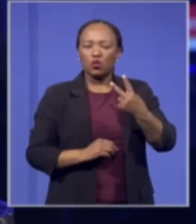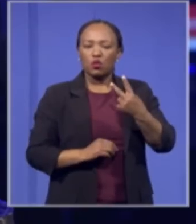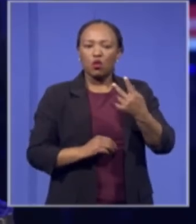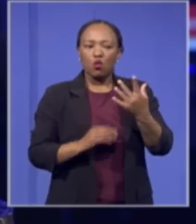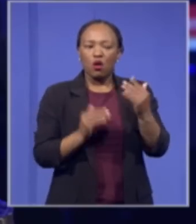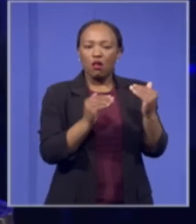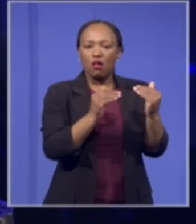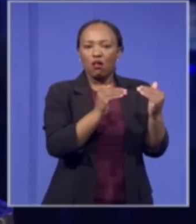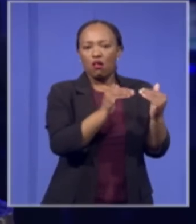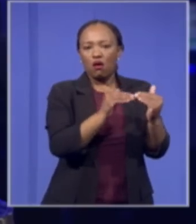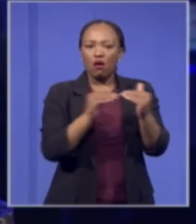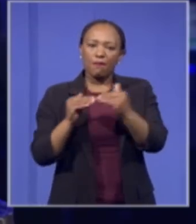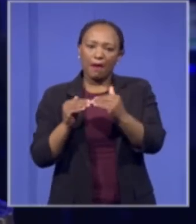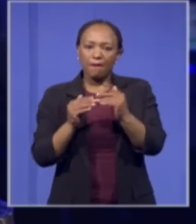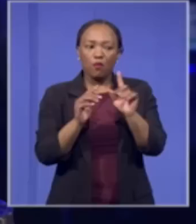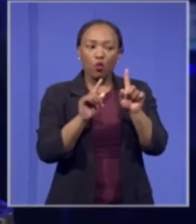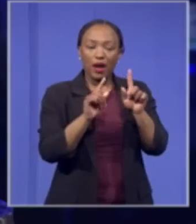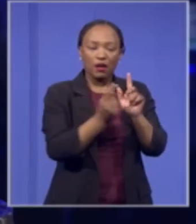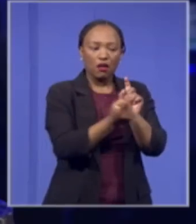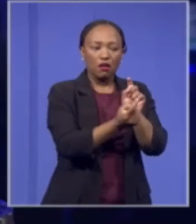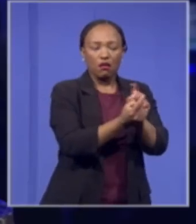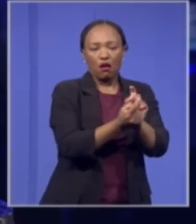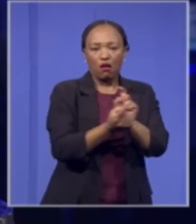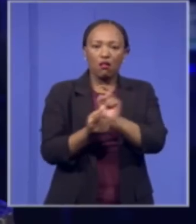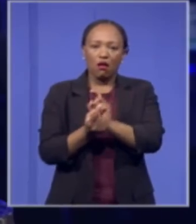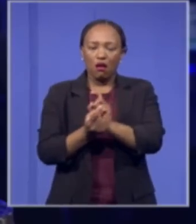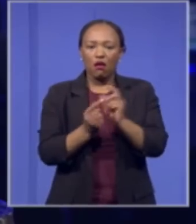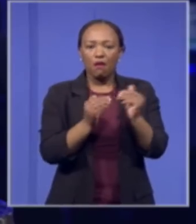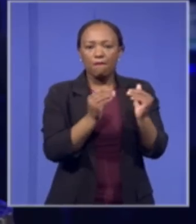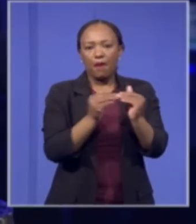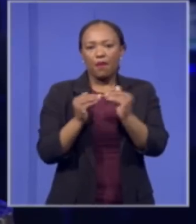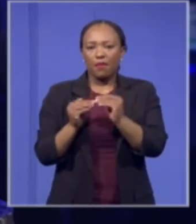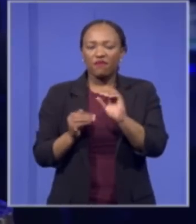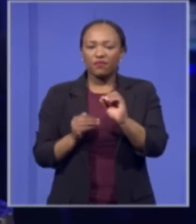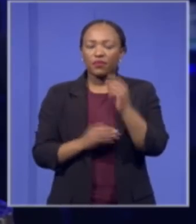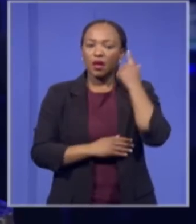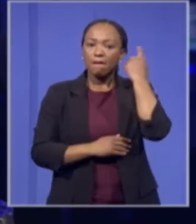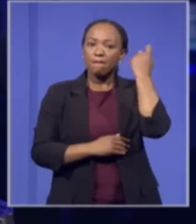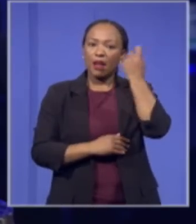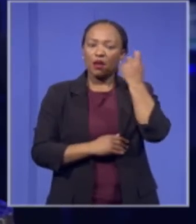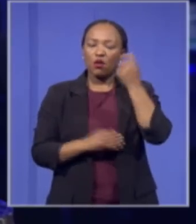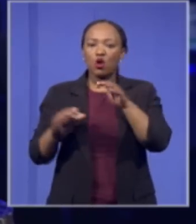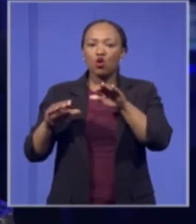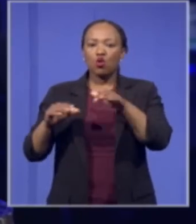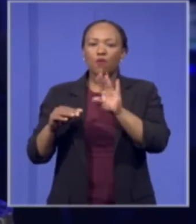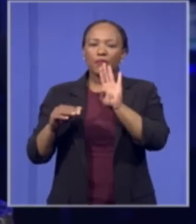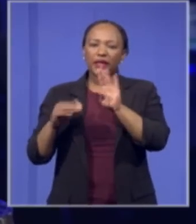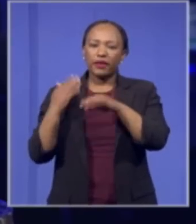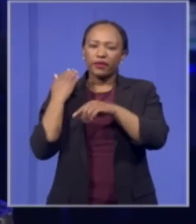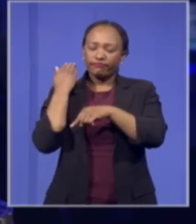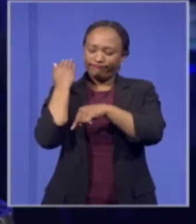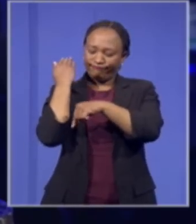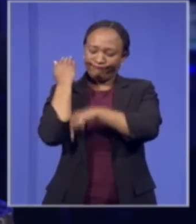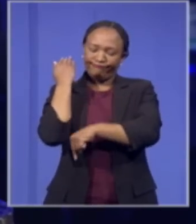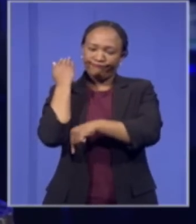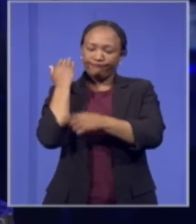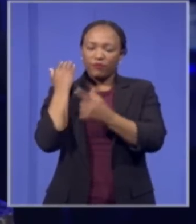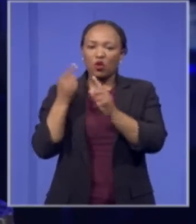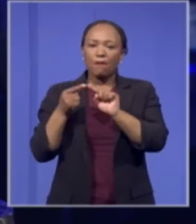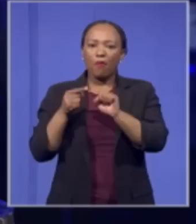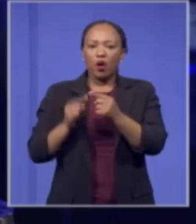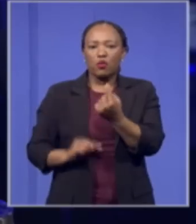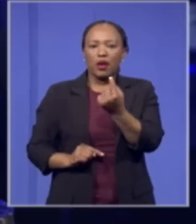ho lekana dipapading tse pedi ka ho le leng Malawi e mohatleng a Group B ya ka ntlha e le nngwe fela mme